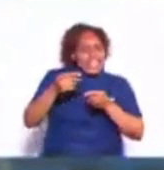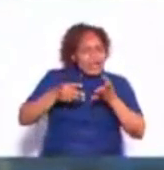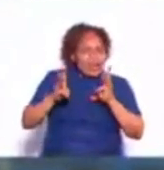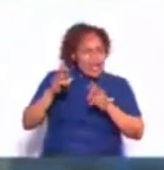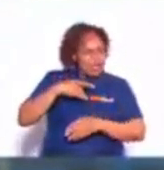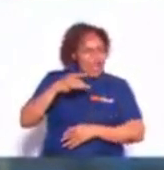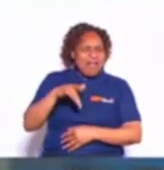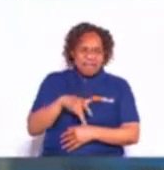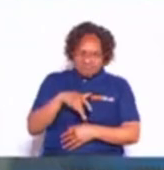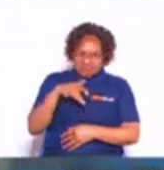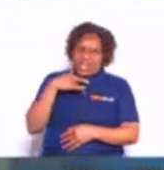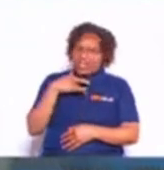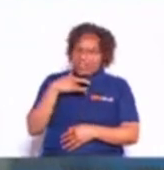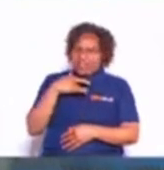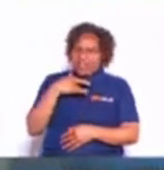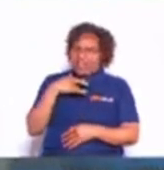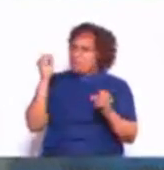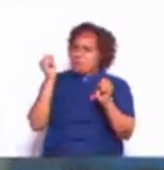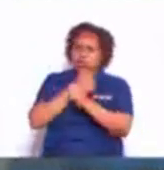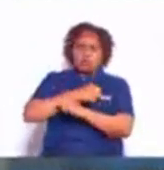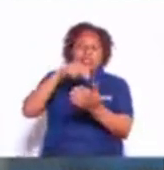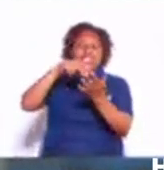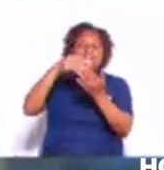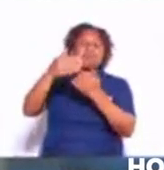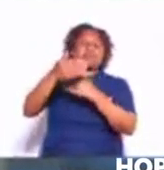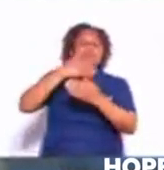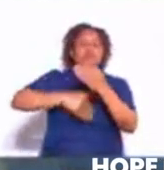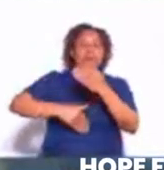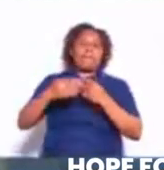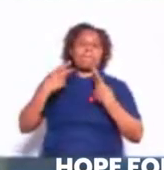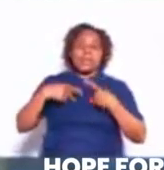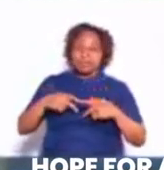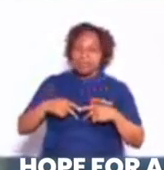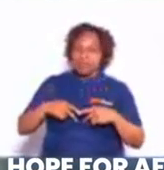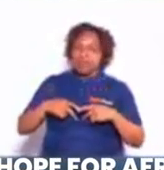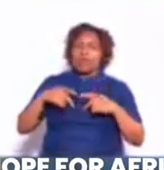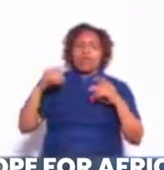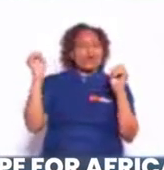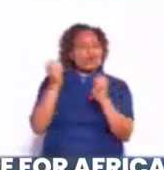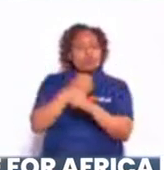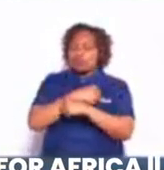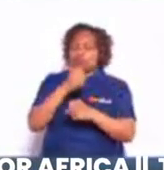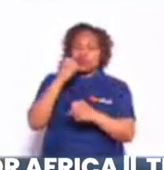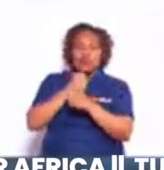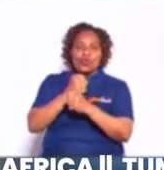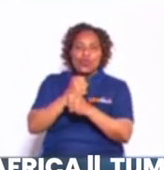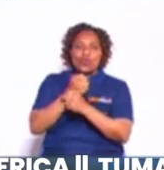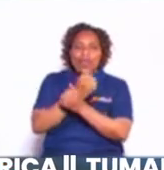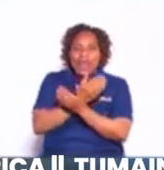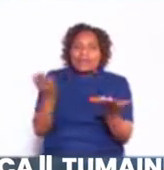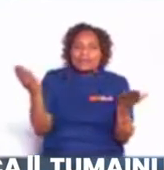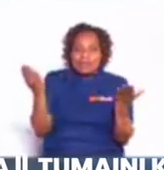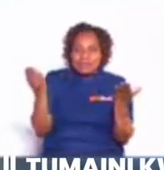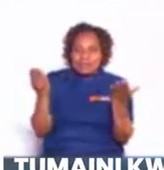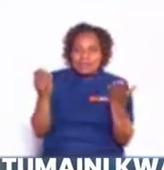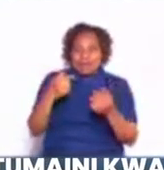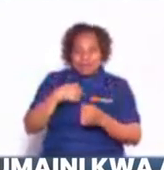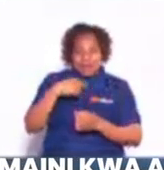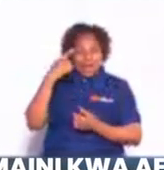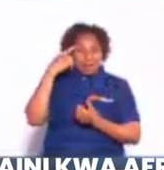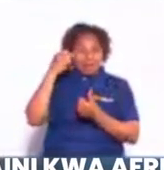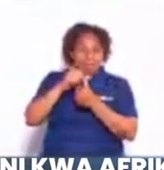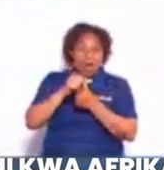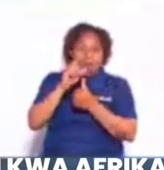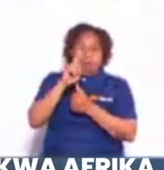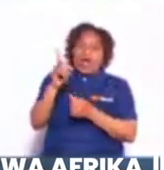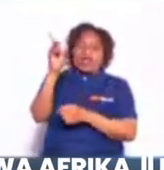feel, I will not stand before people. I will not do this and this. I remember one day